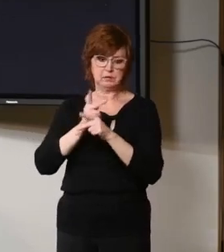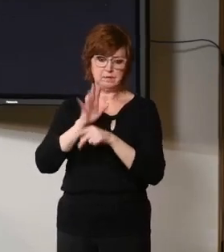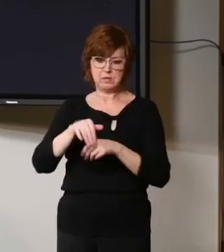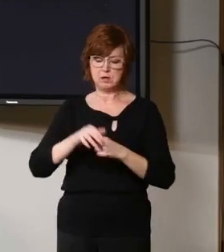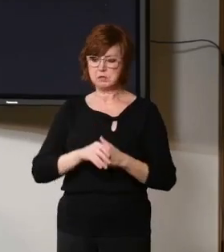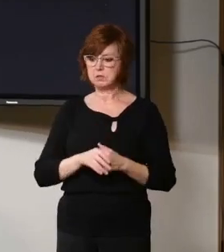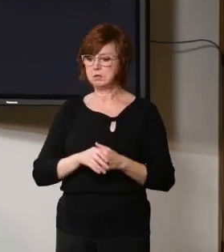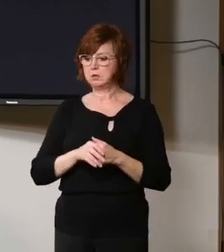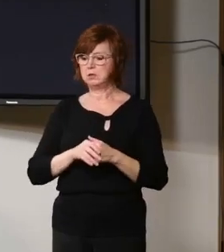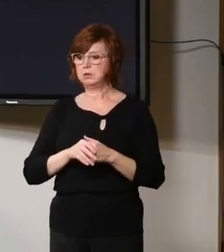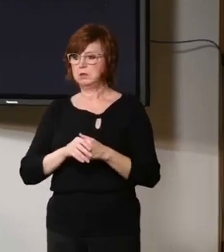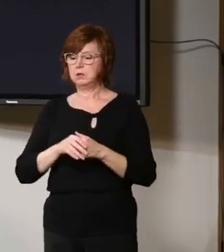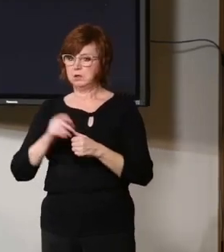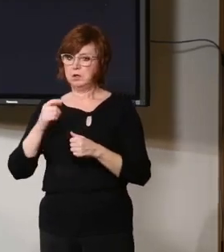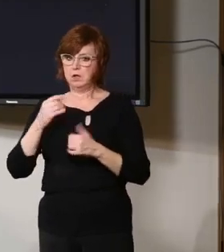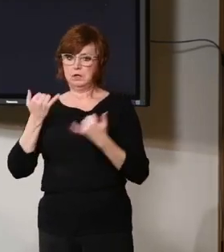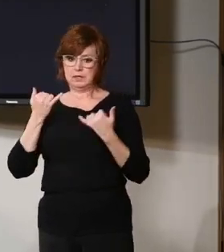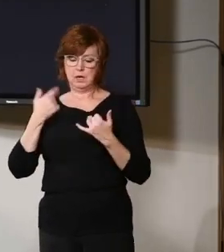facility and